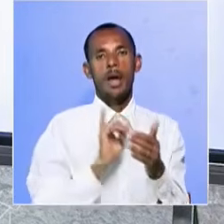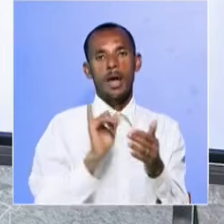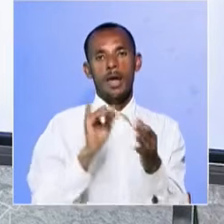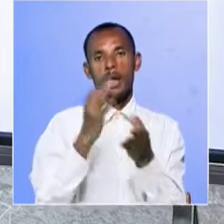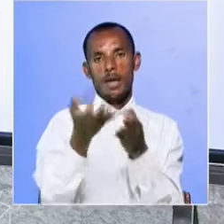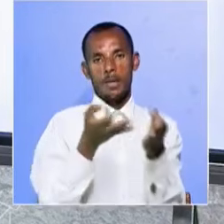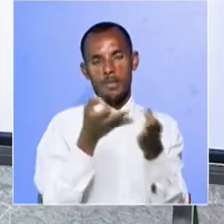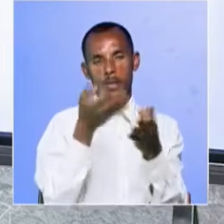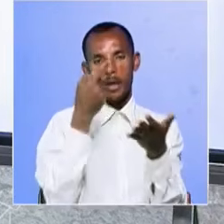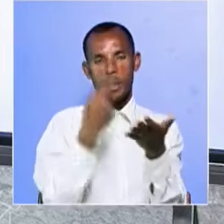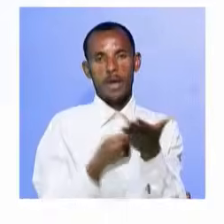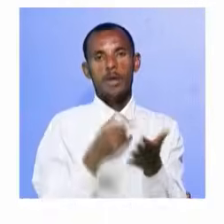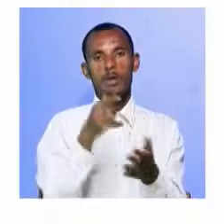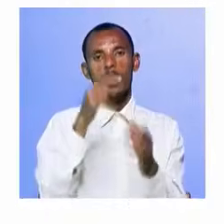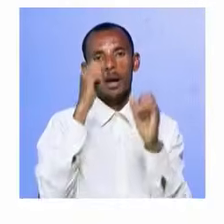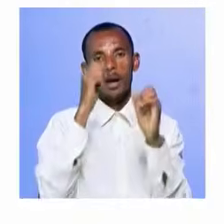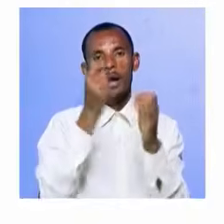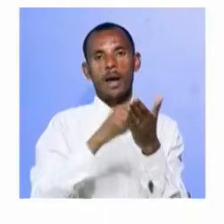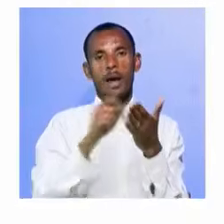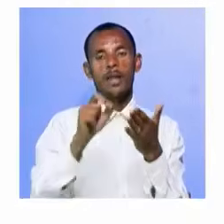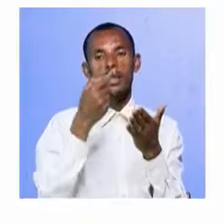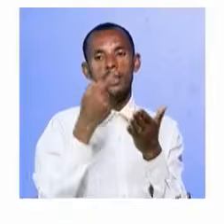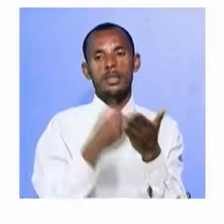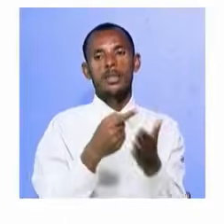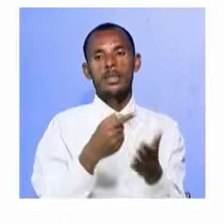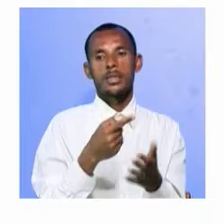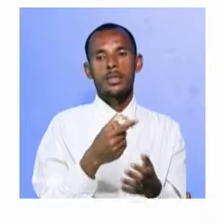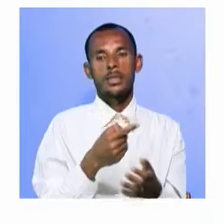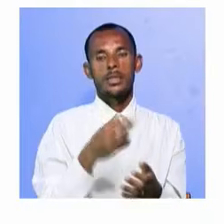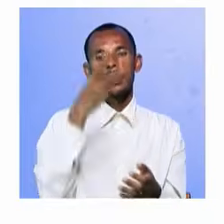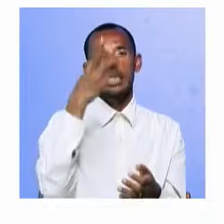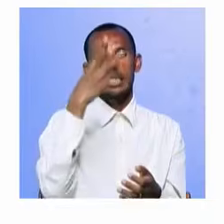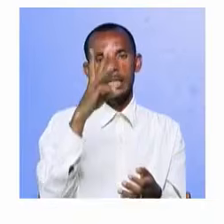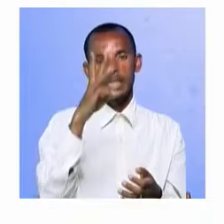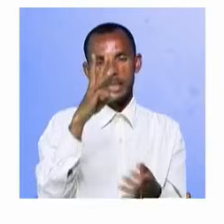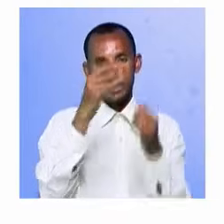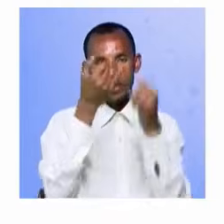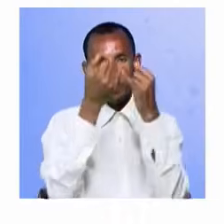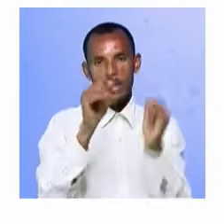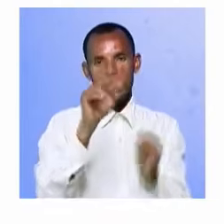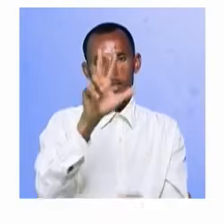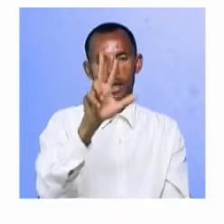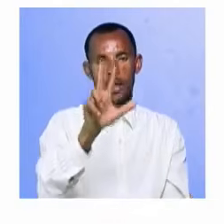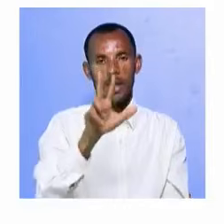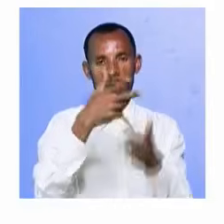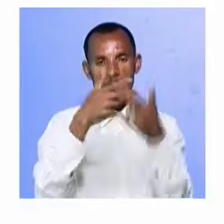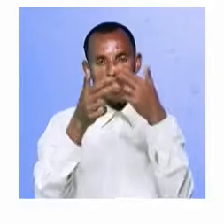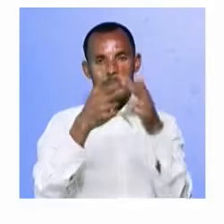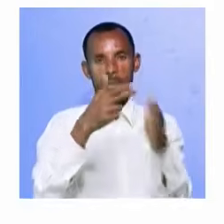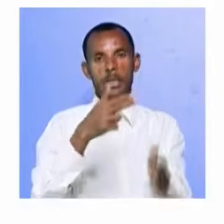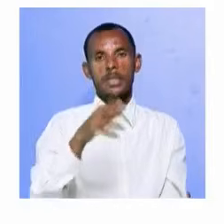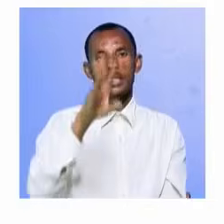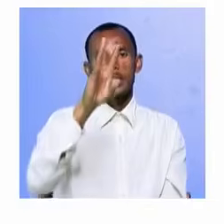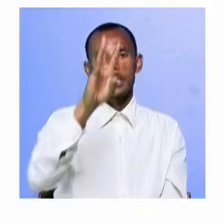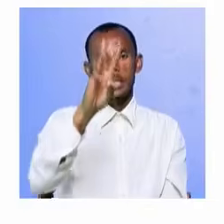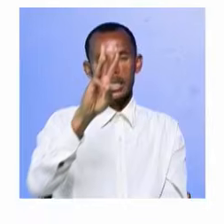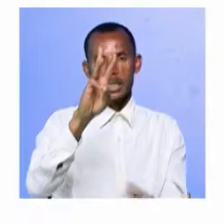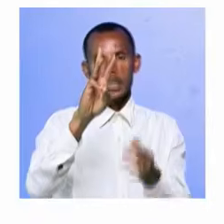here, you can write this in this way. 16 over 3 times 6